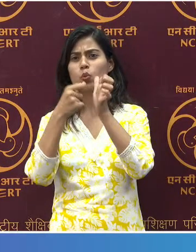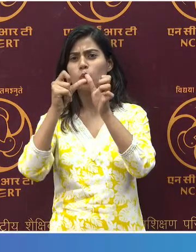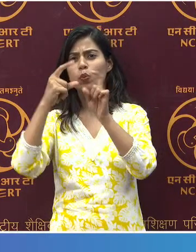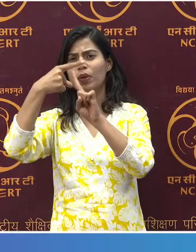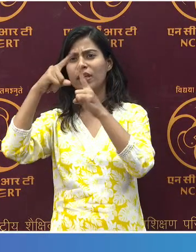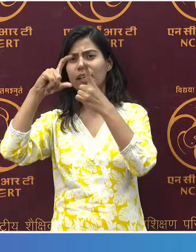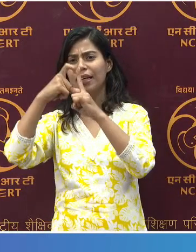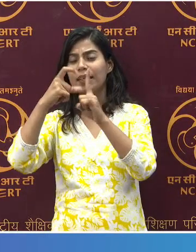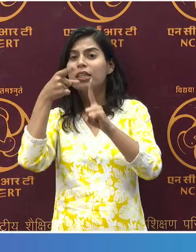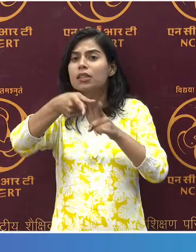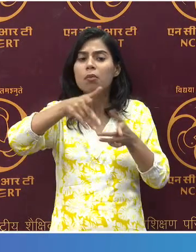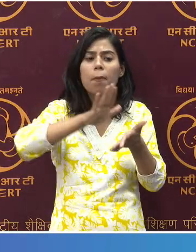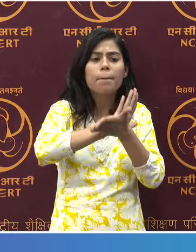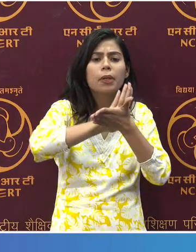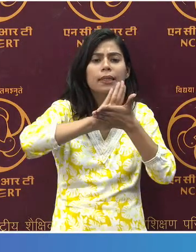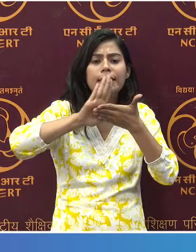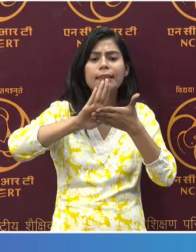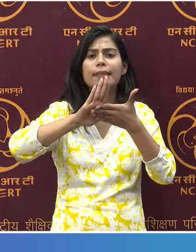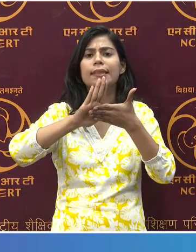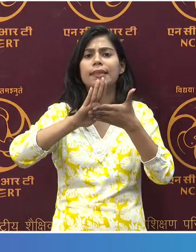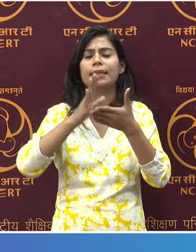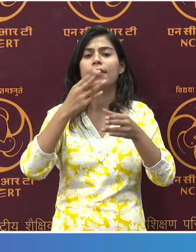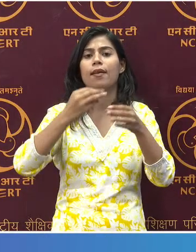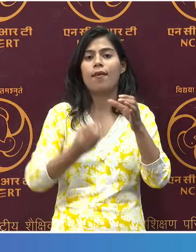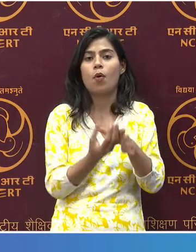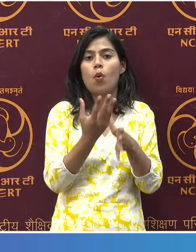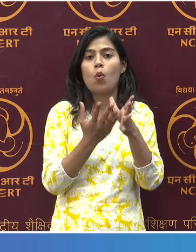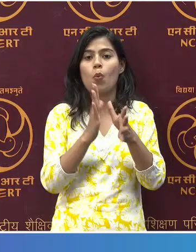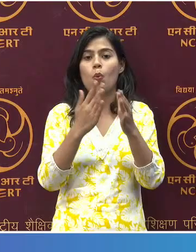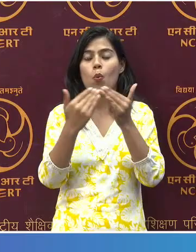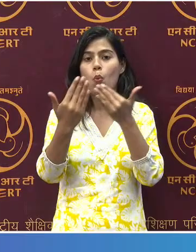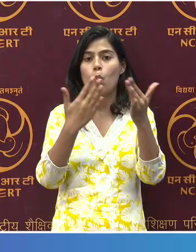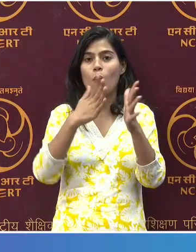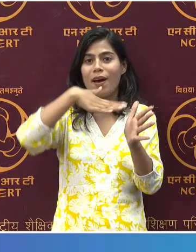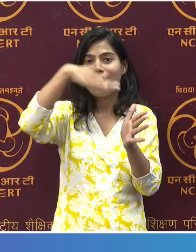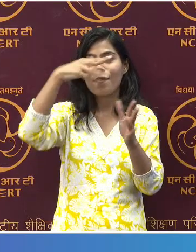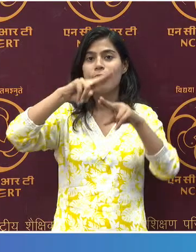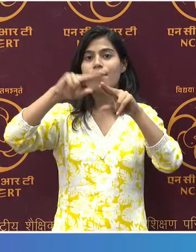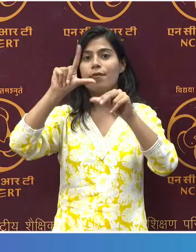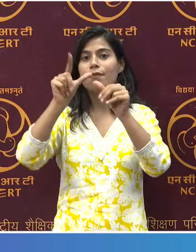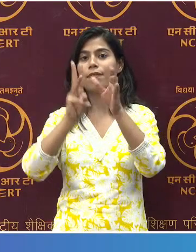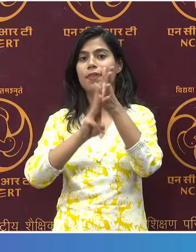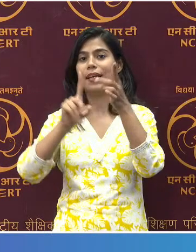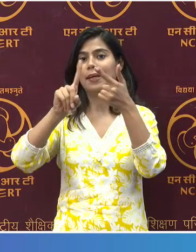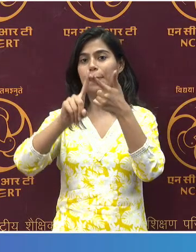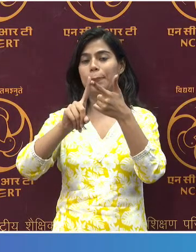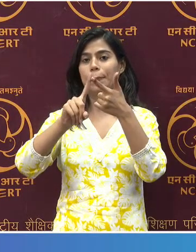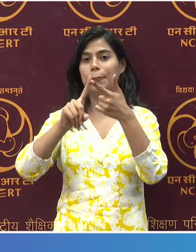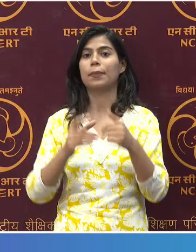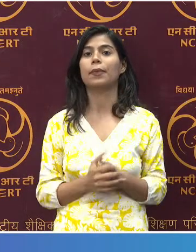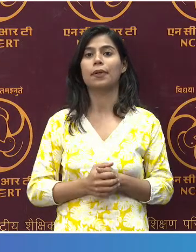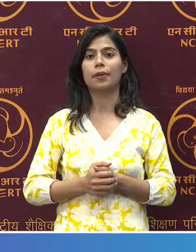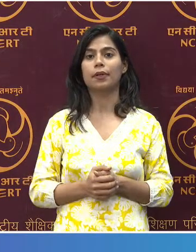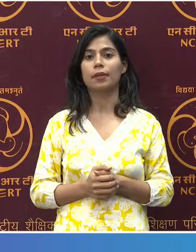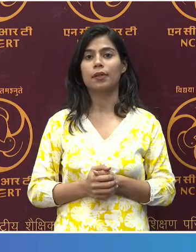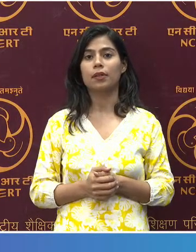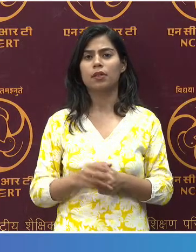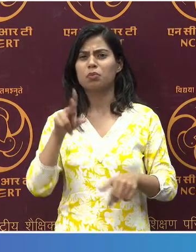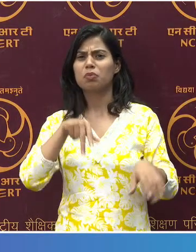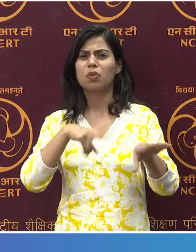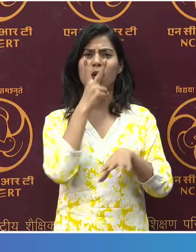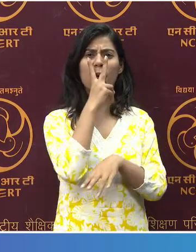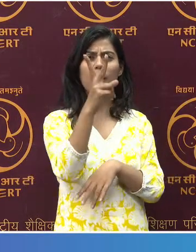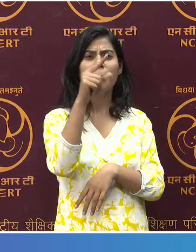a clean flame, while unsaturated carbon compounds will give a yellow flame. Because we also generally see, because there is a